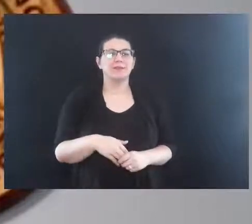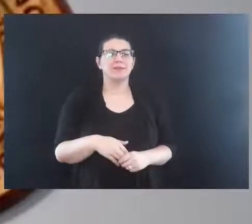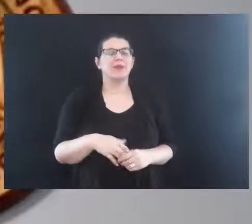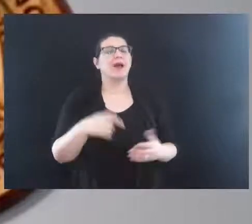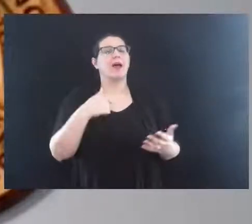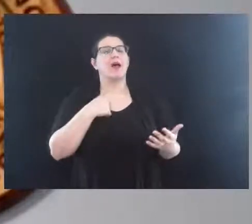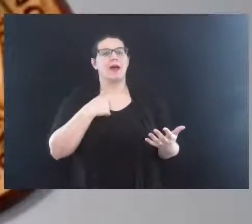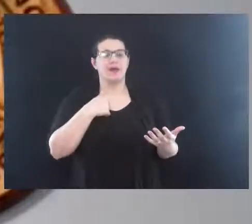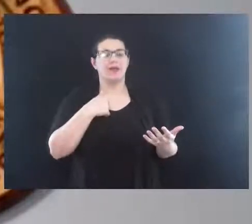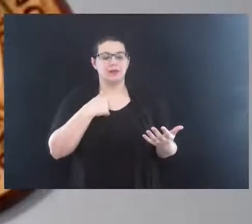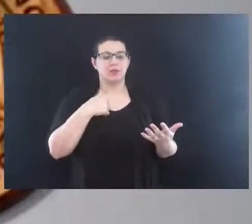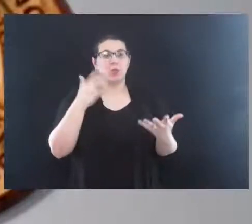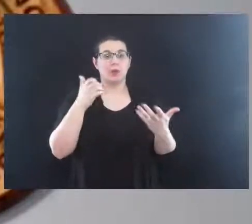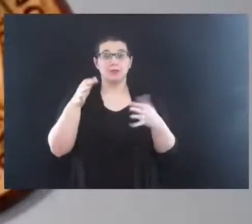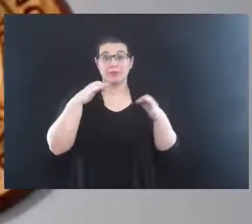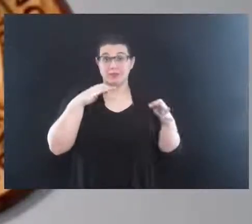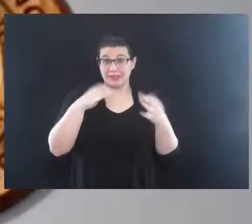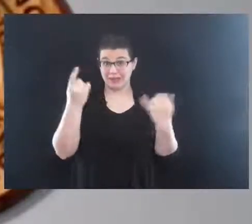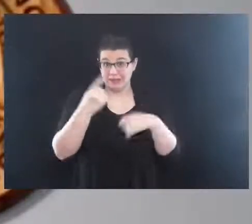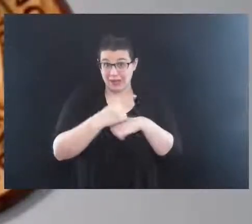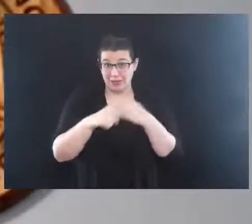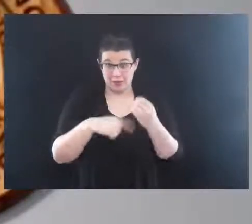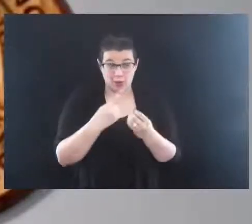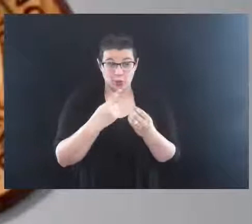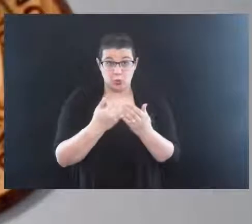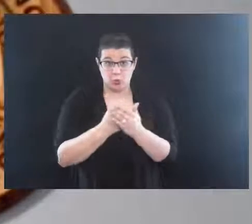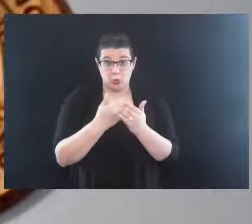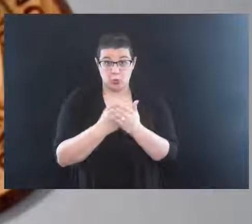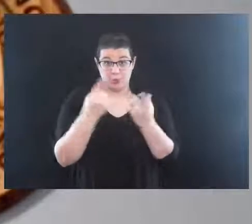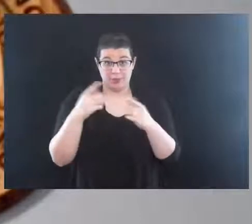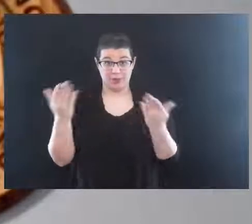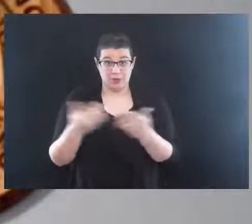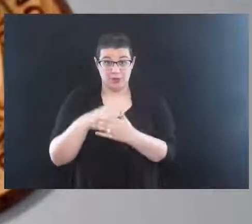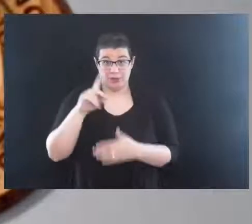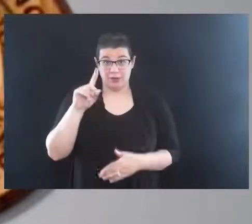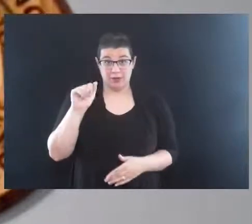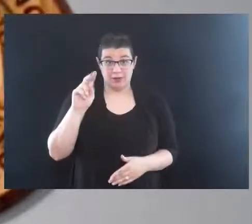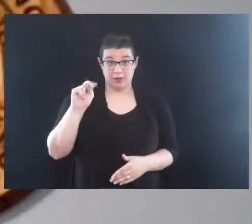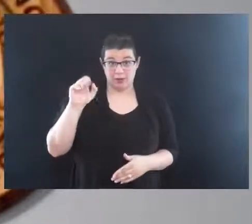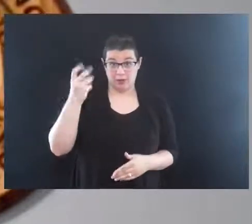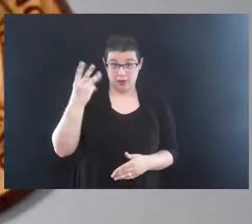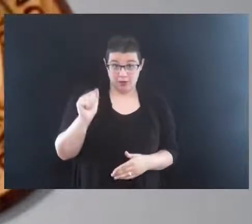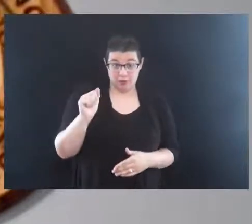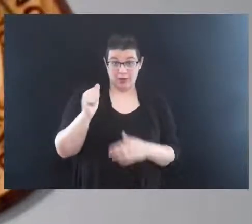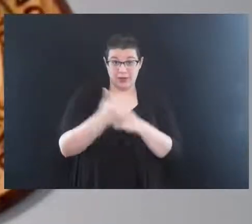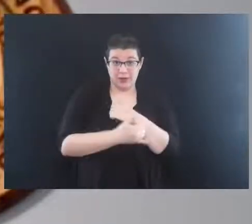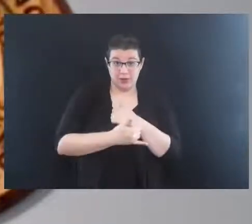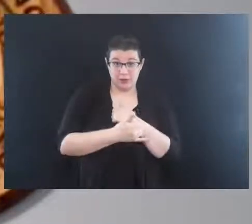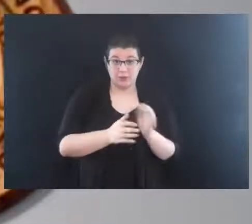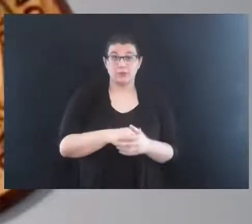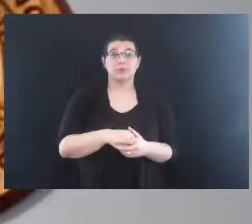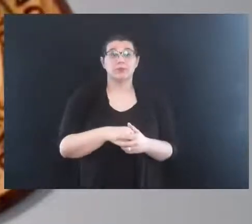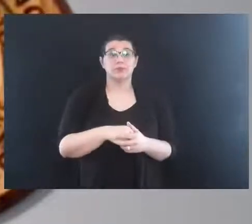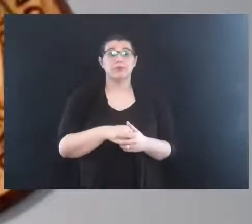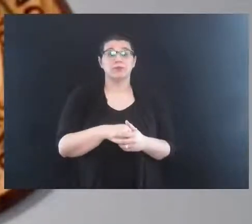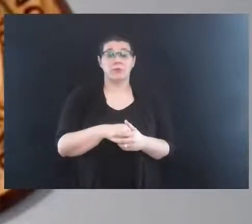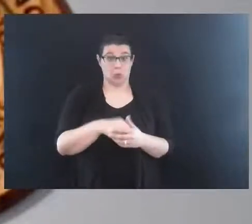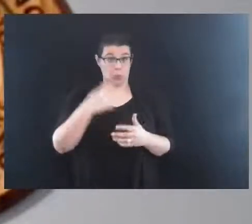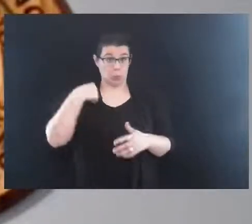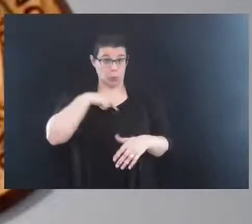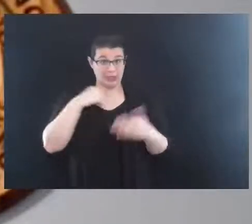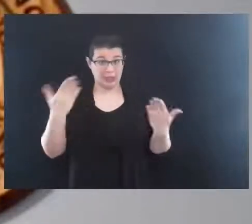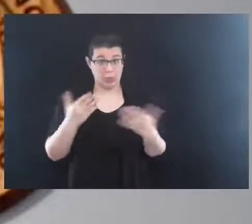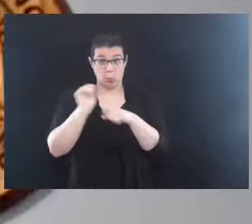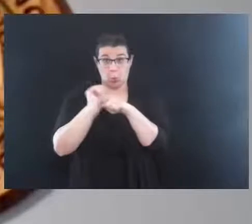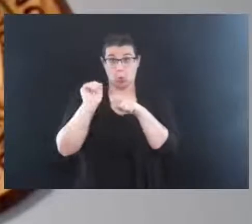today and talking about our work here in Kanawha County. Without the work of your team and the GIATA making sure that we have